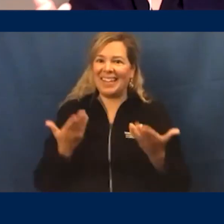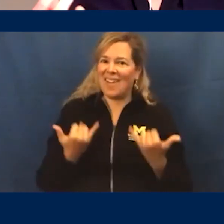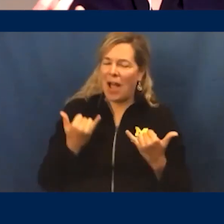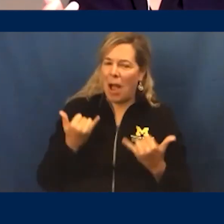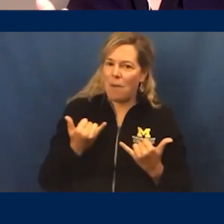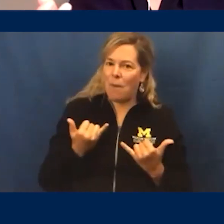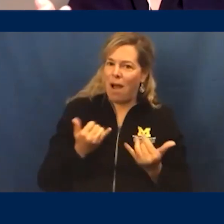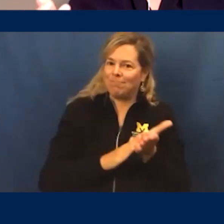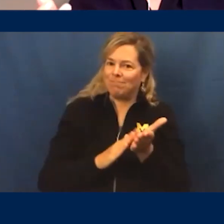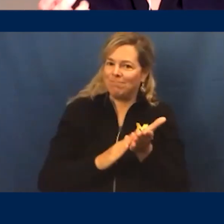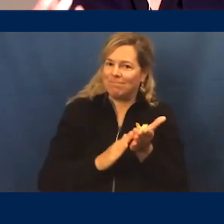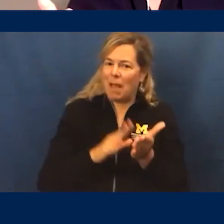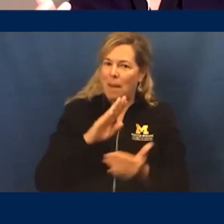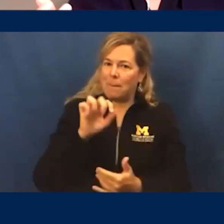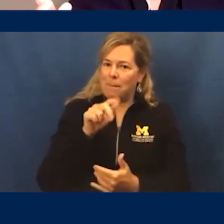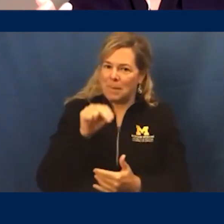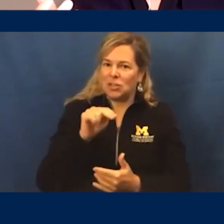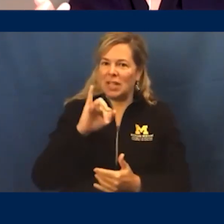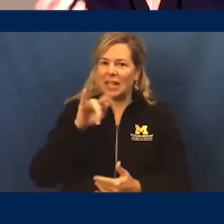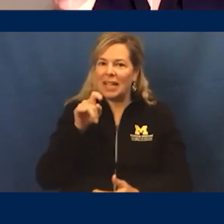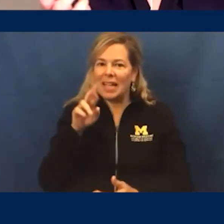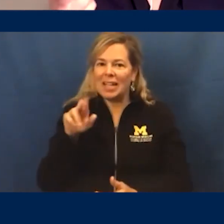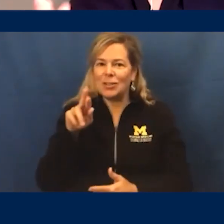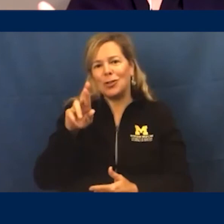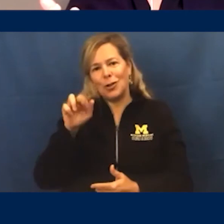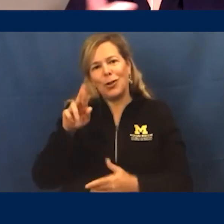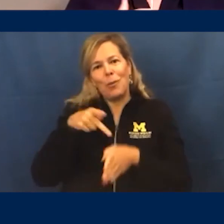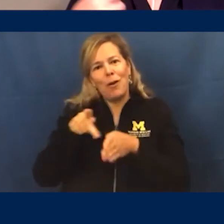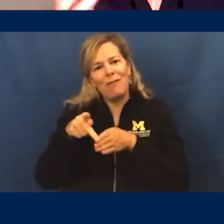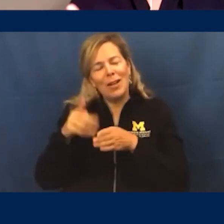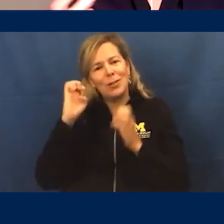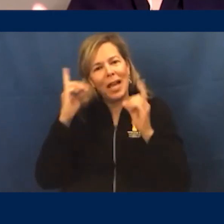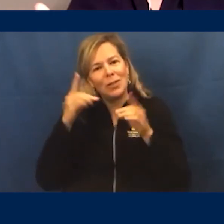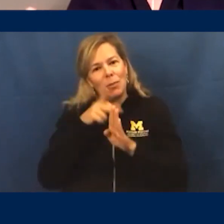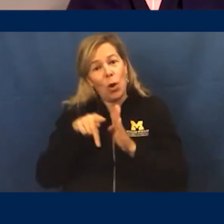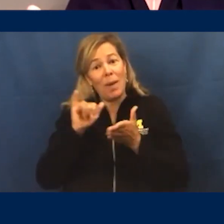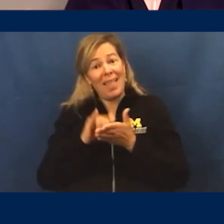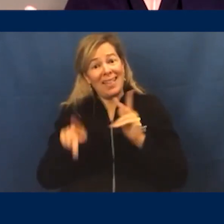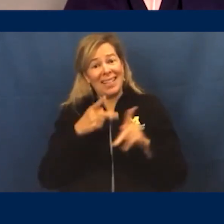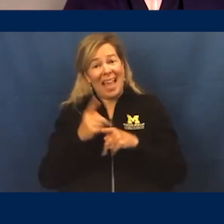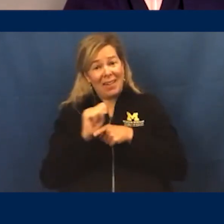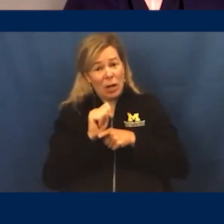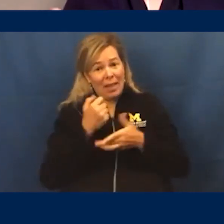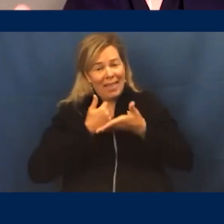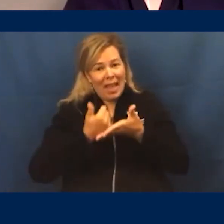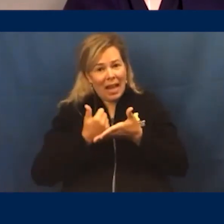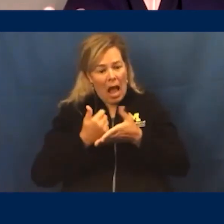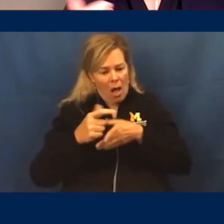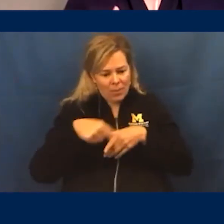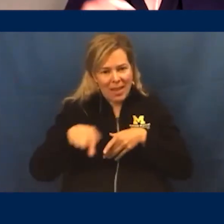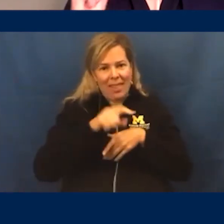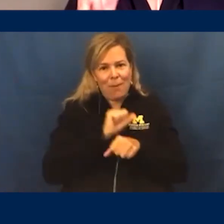Michigan's interprofessional education program, because that's the kind of training that helps professionals work together for better